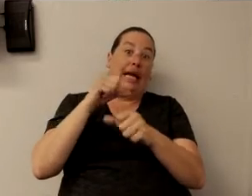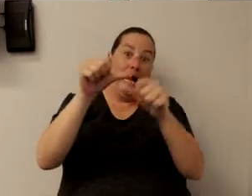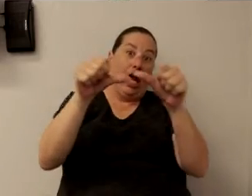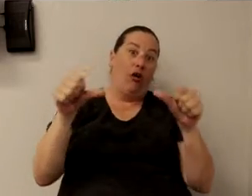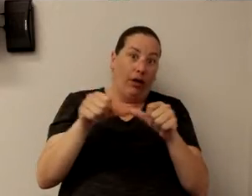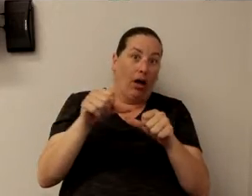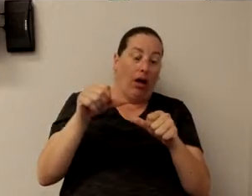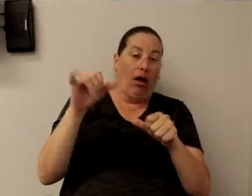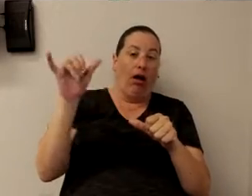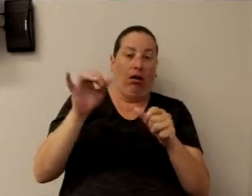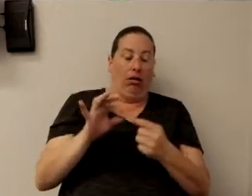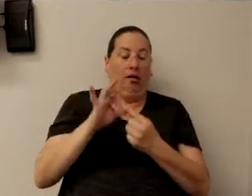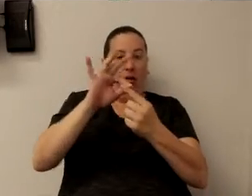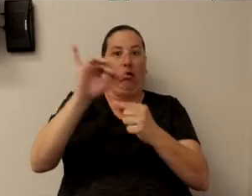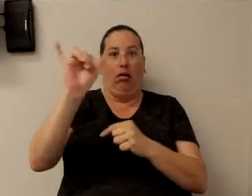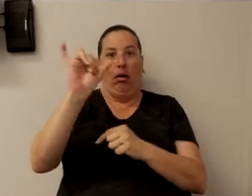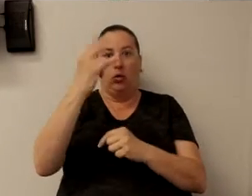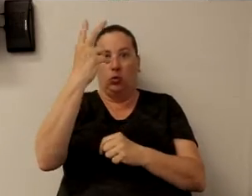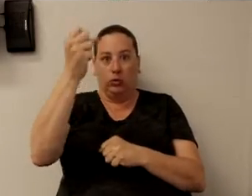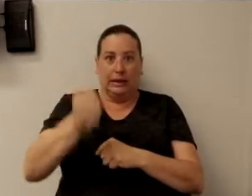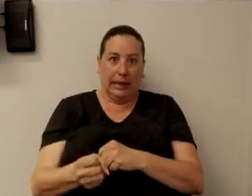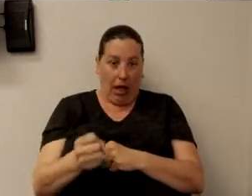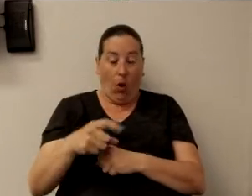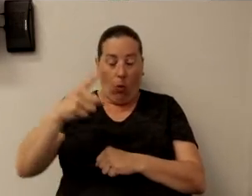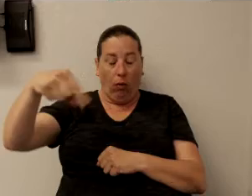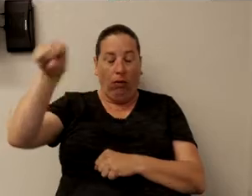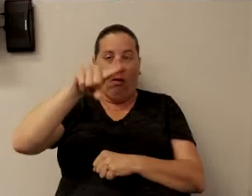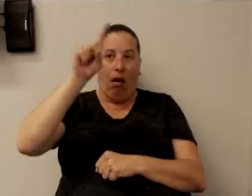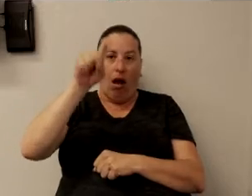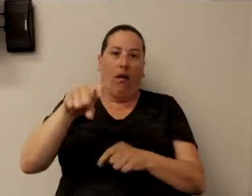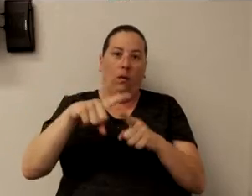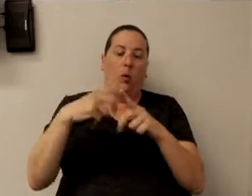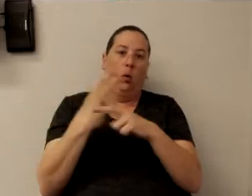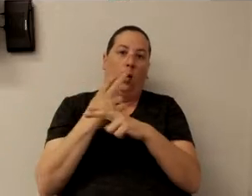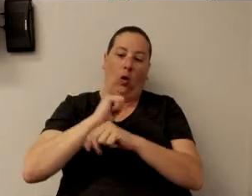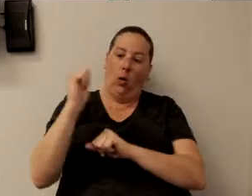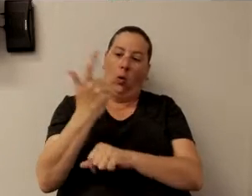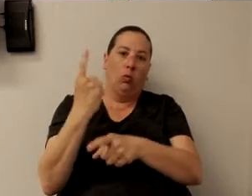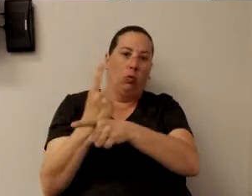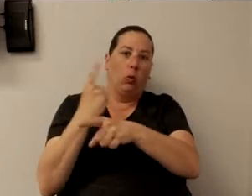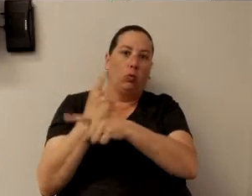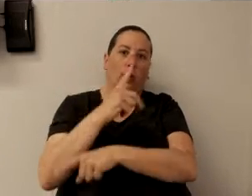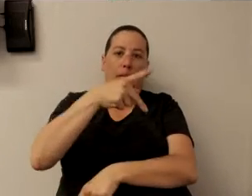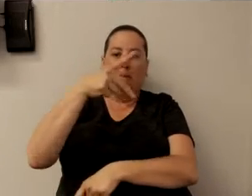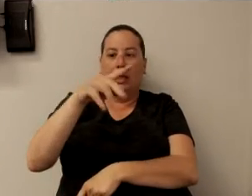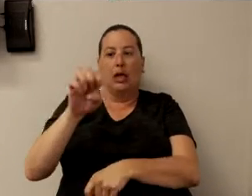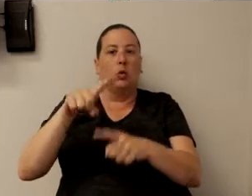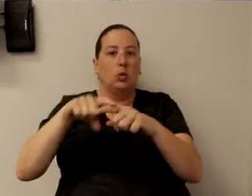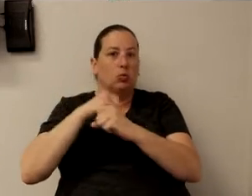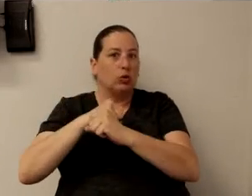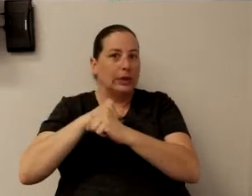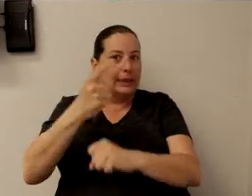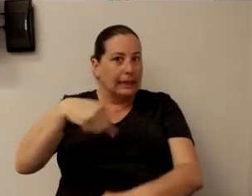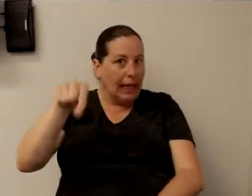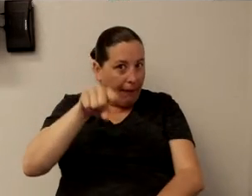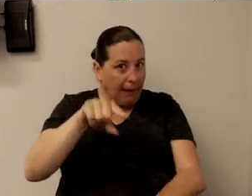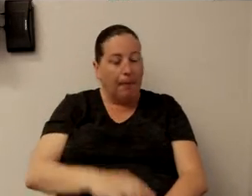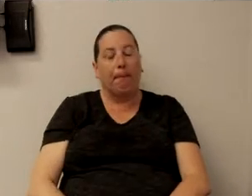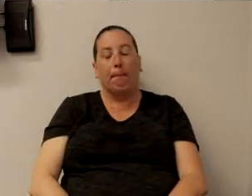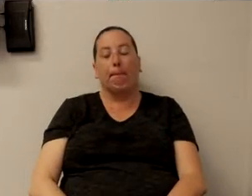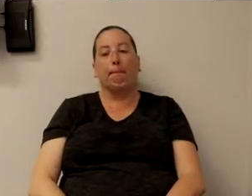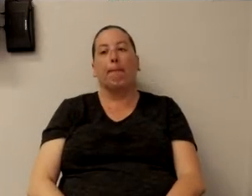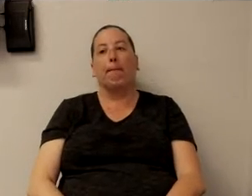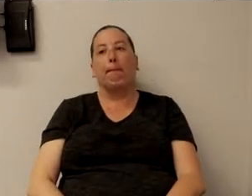South are wearing all of the appropriate PPE to protect them. And